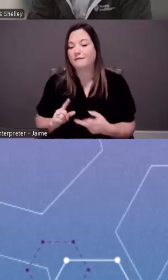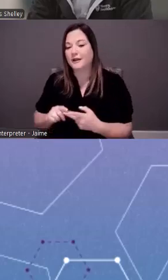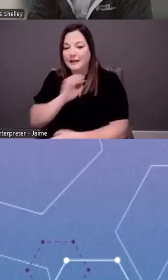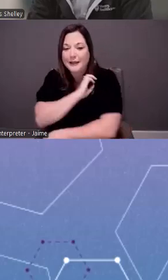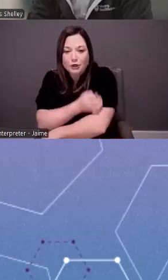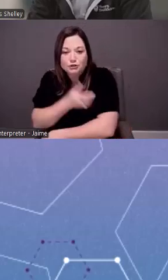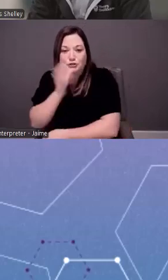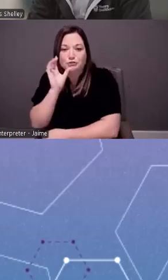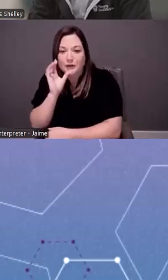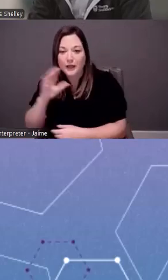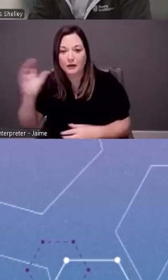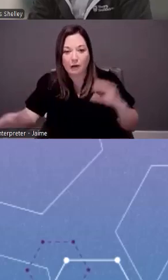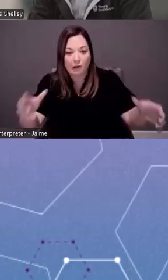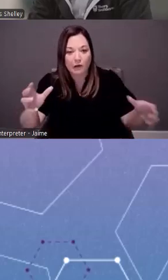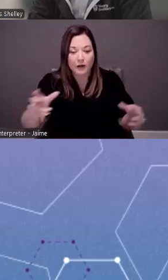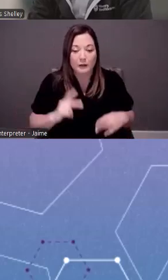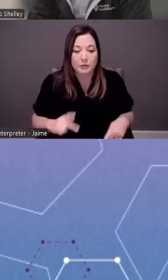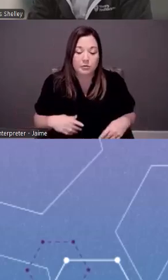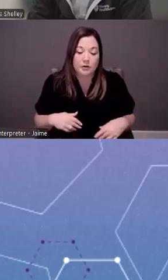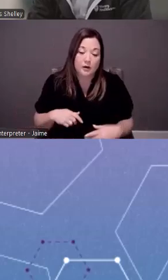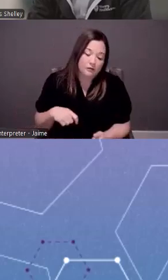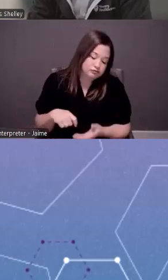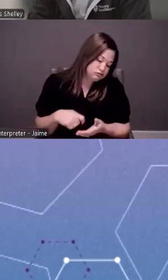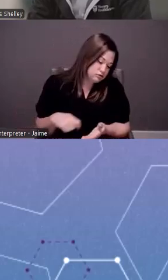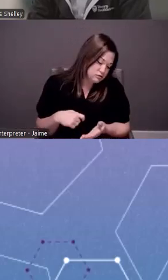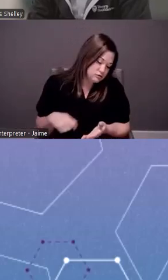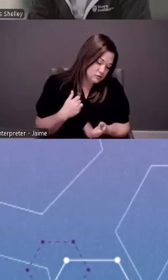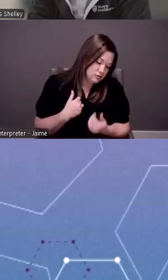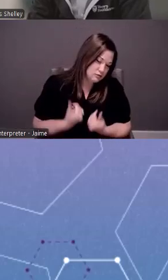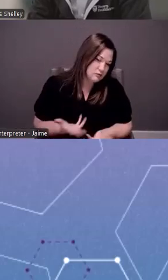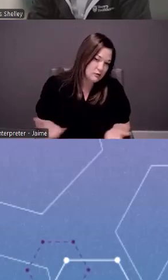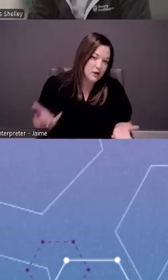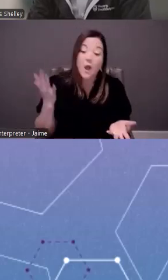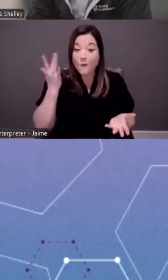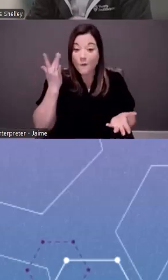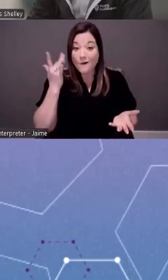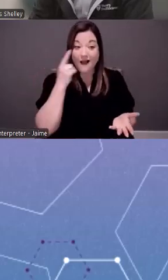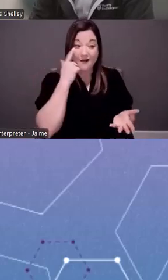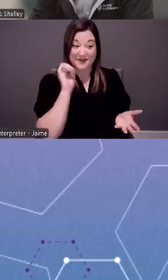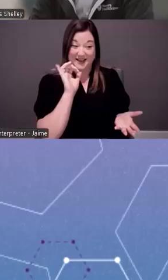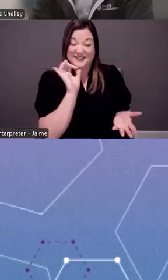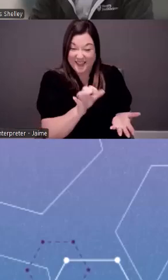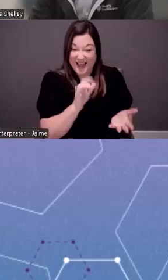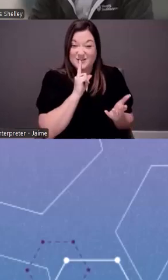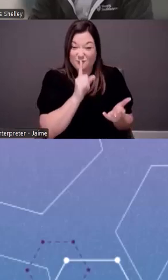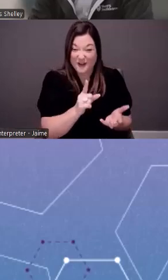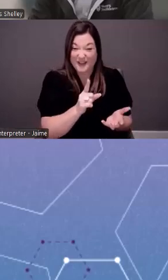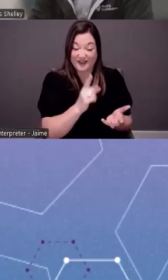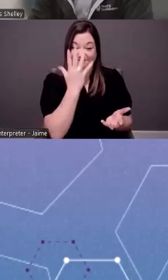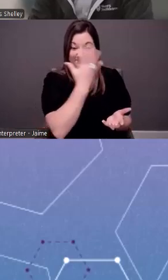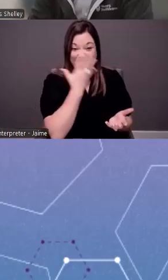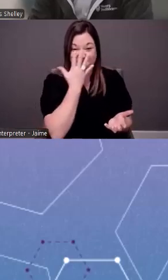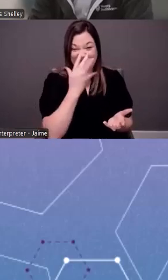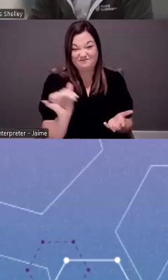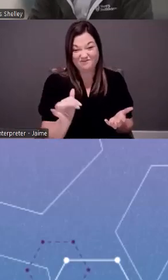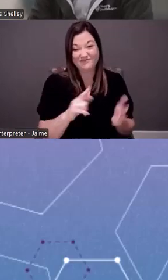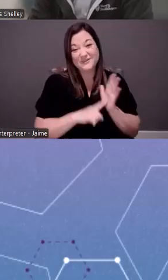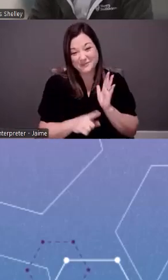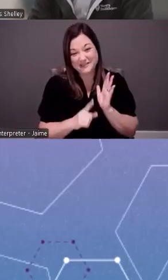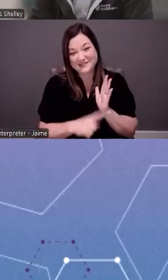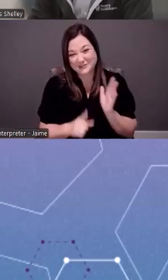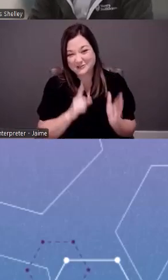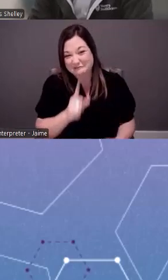dejected and extremely tired, because this is very much how research goes in the real